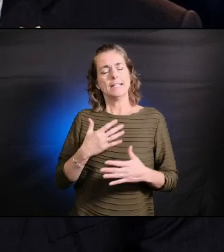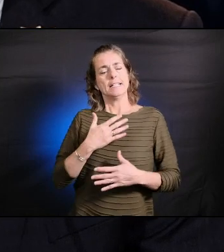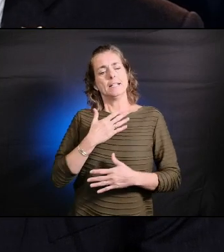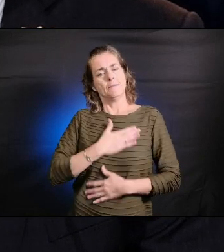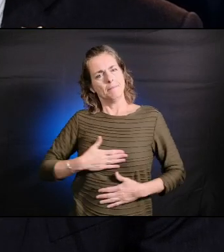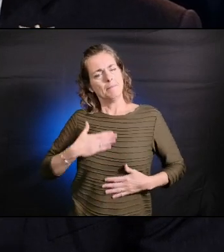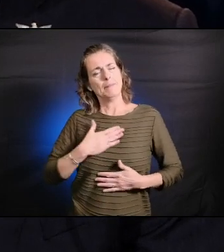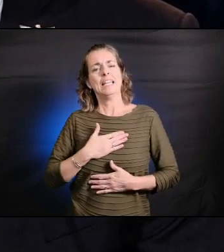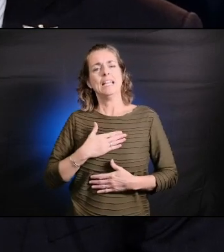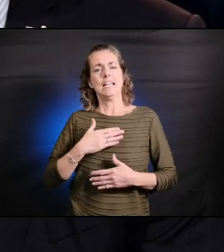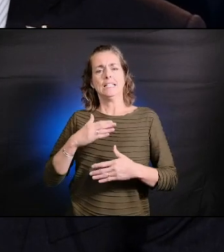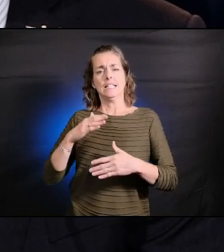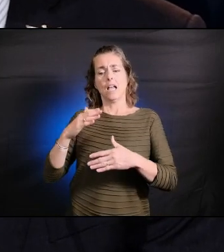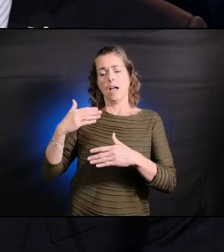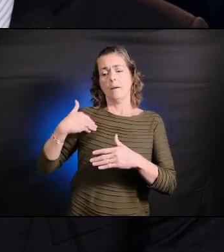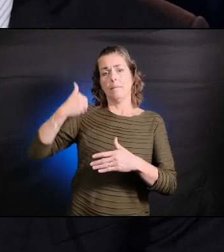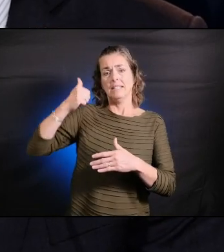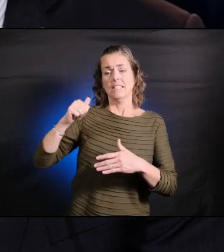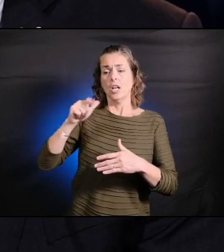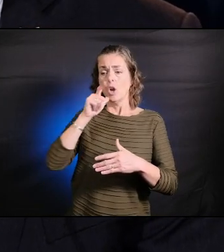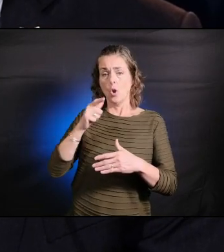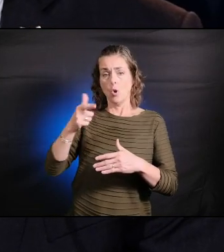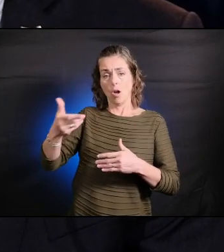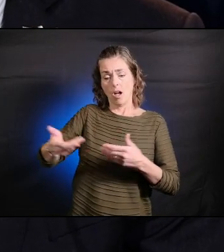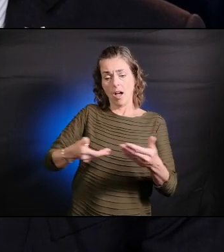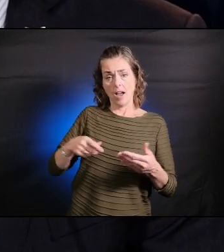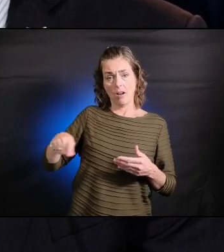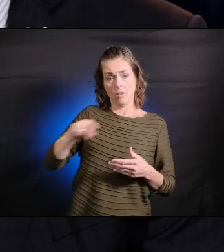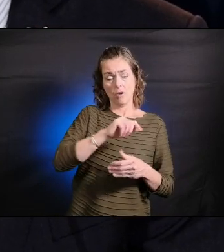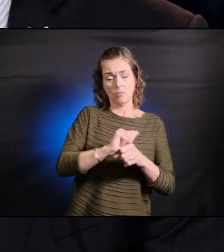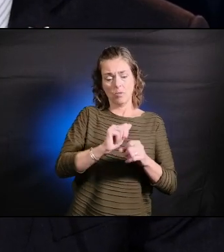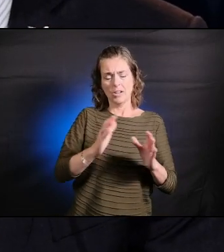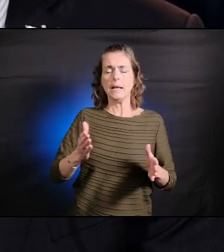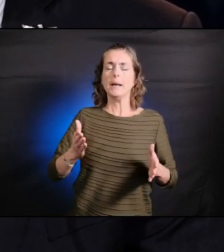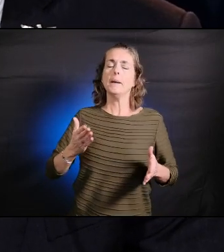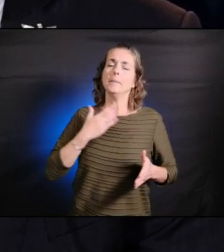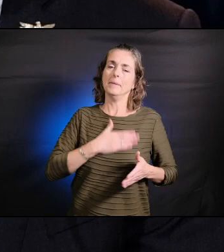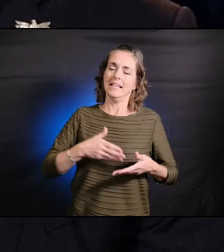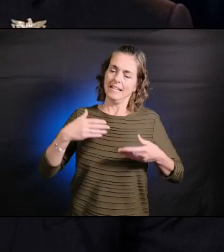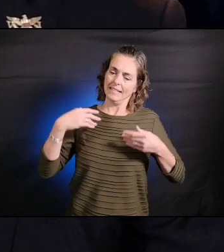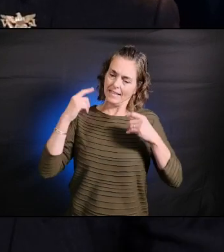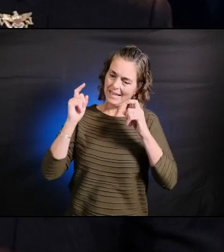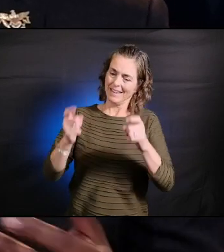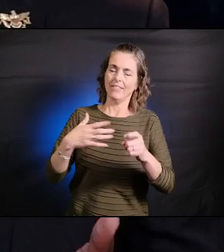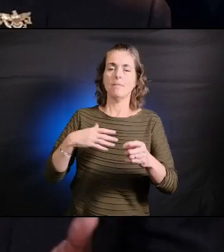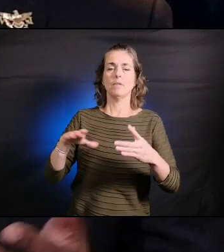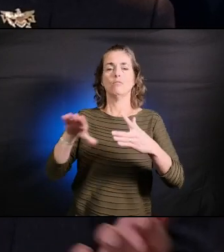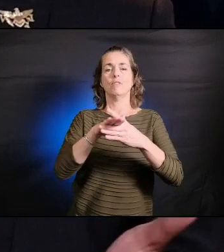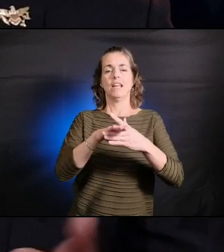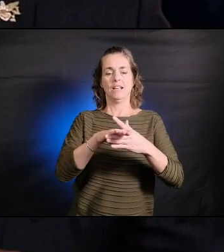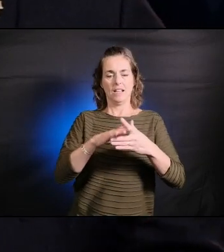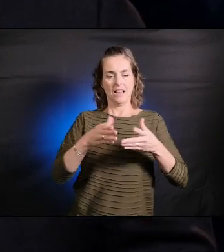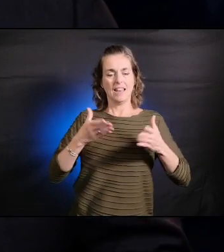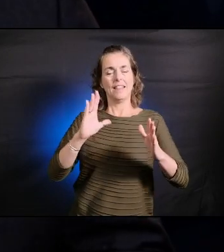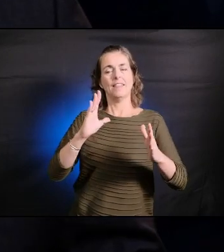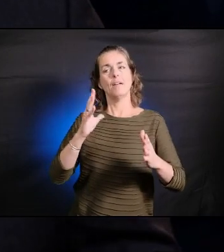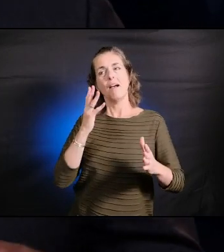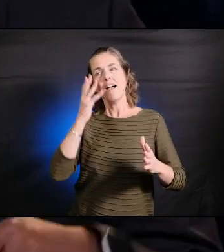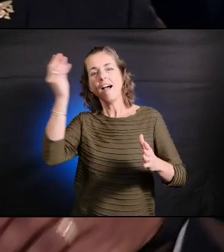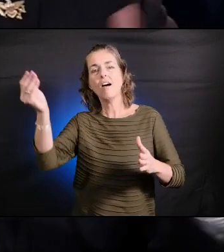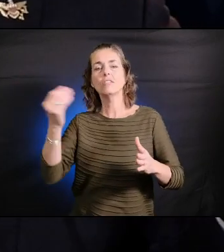Please allow these employees to take hourly breaks and go outside to get fresh air. I want to say that again to all you